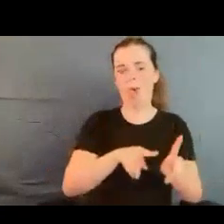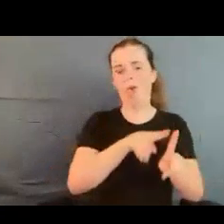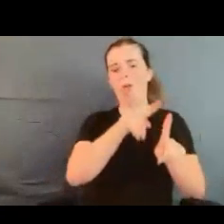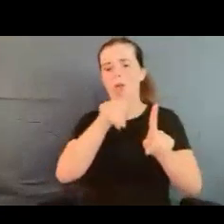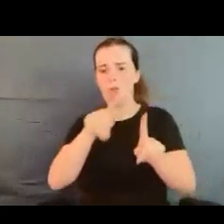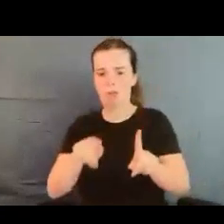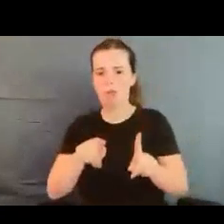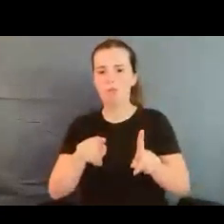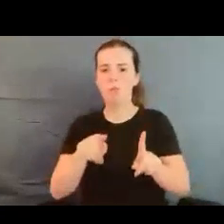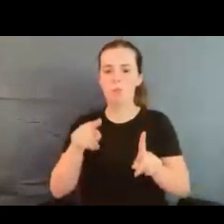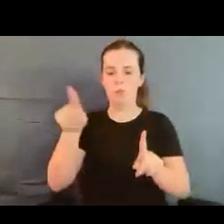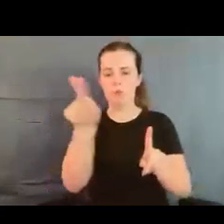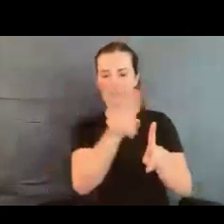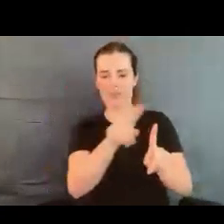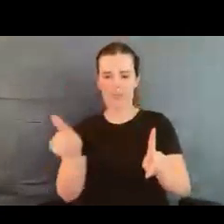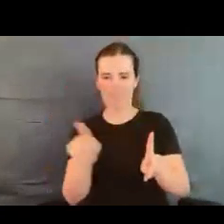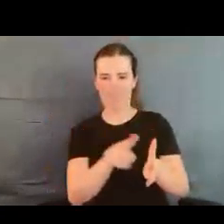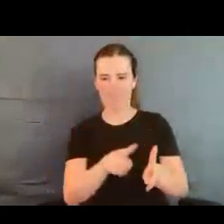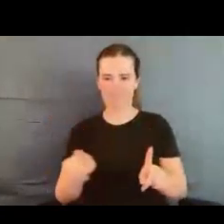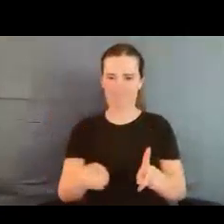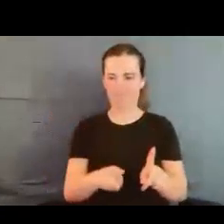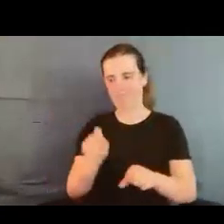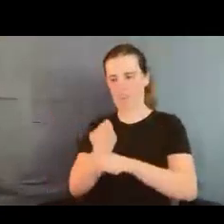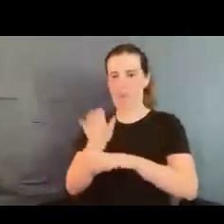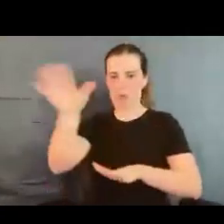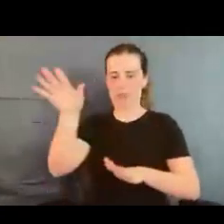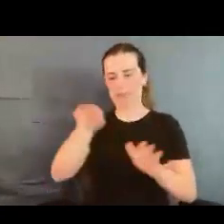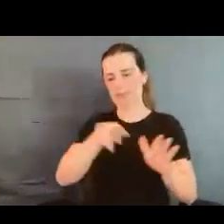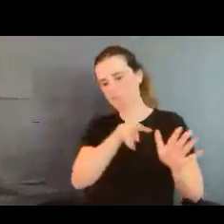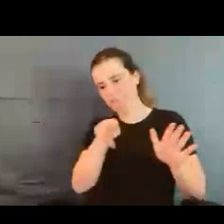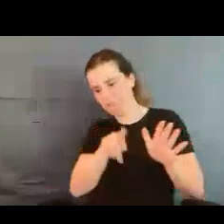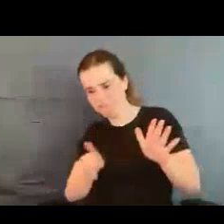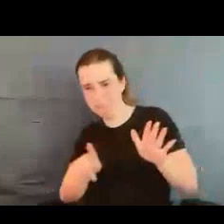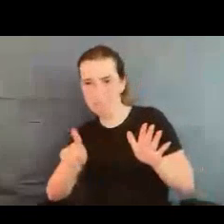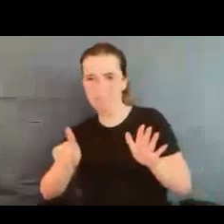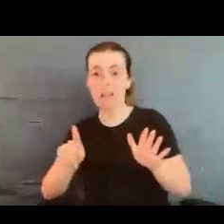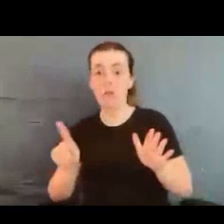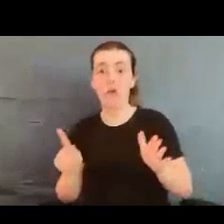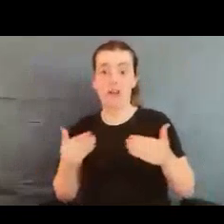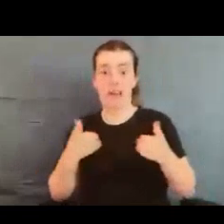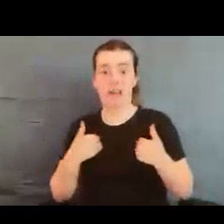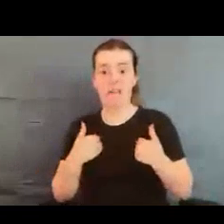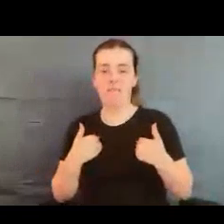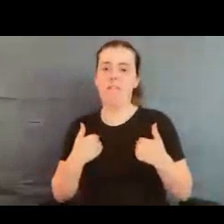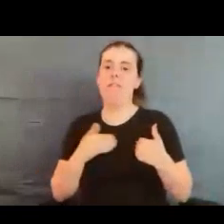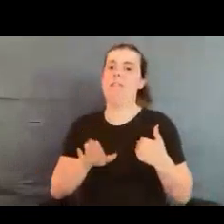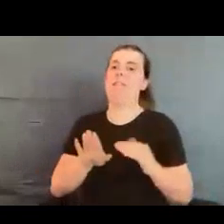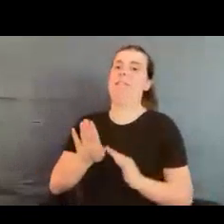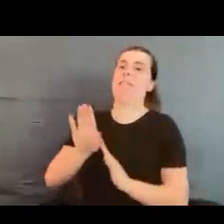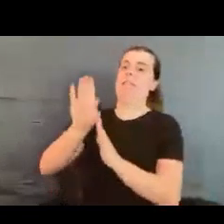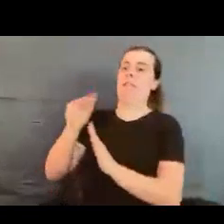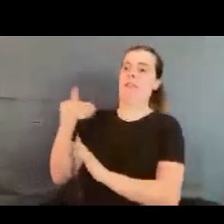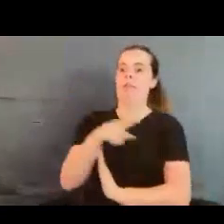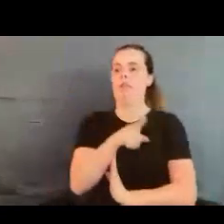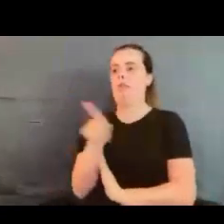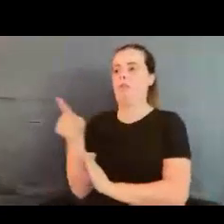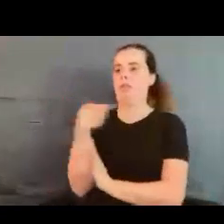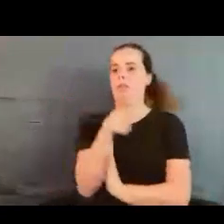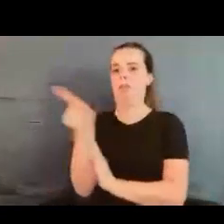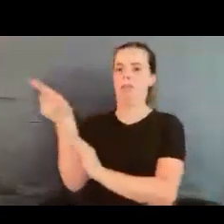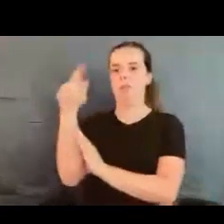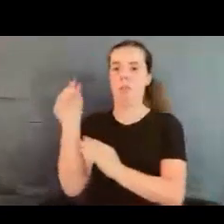switchbacks and then traversing back across the mountain and then climbing a steeper set of switchbacks to then traverse back across the mountain. And that's the